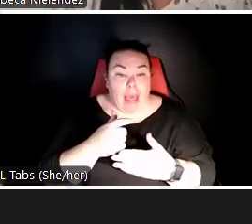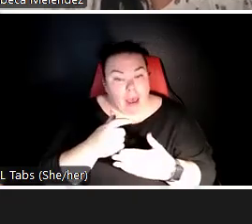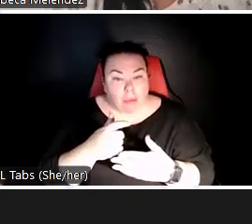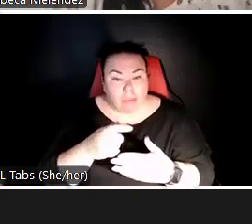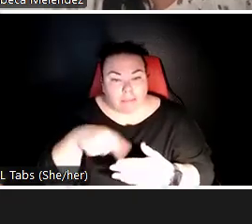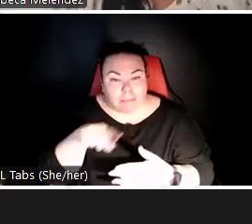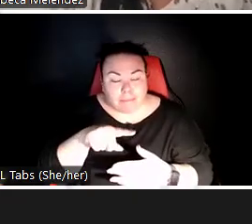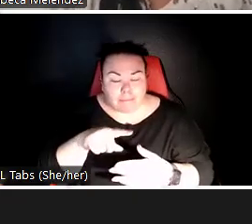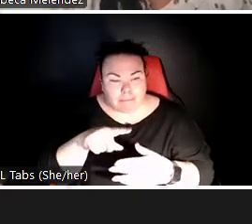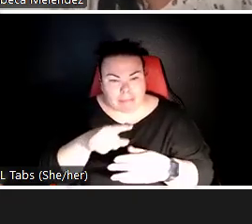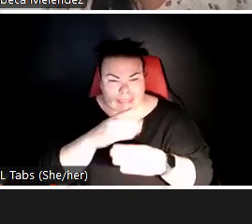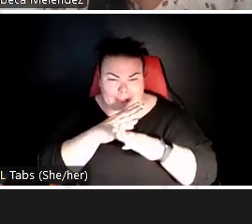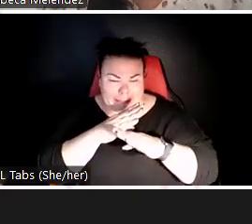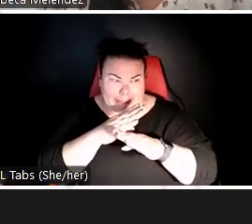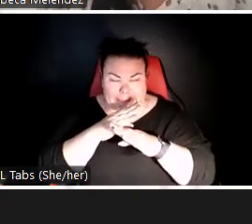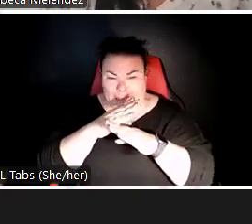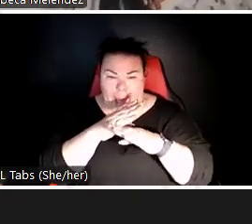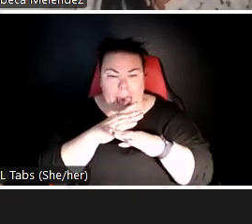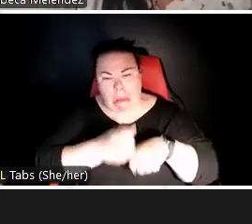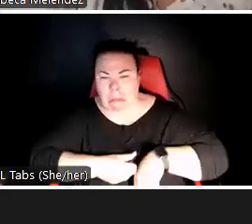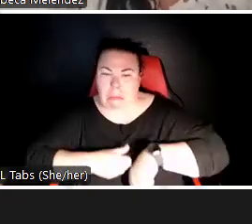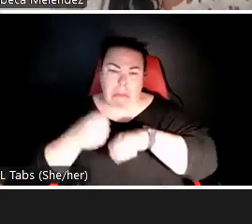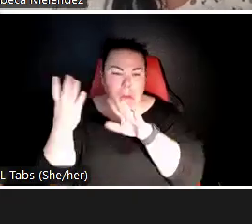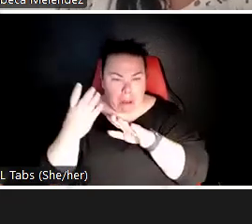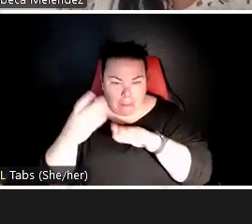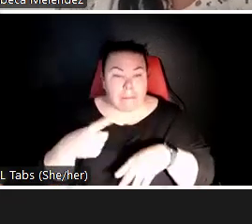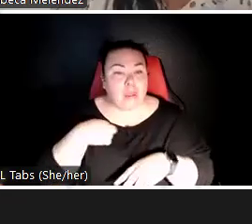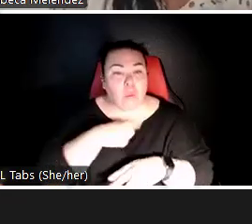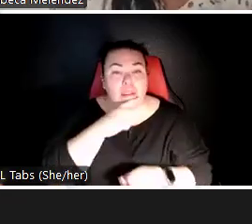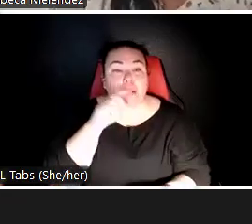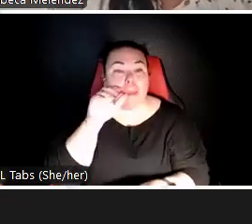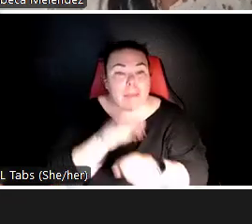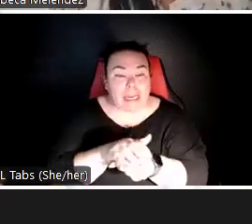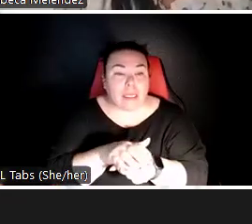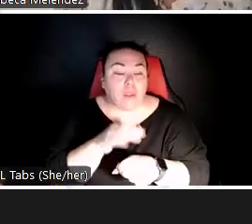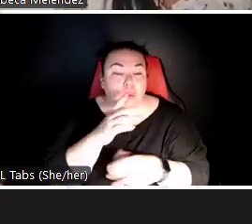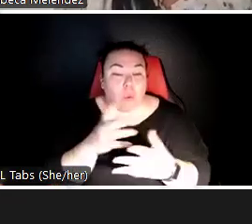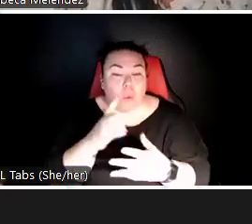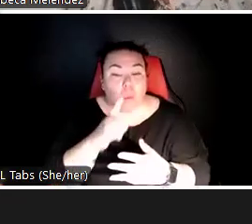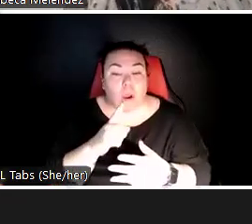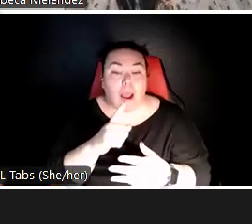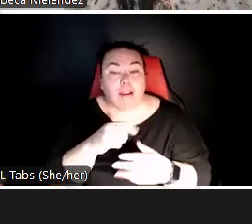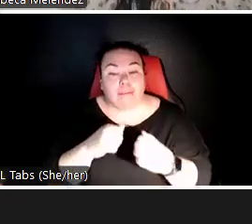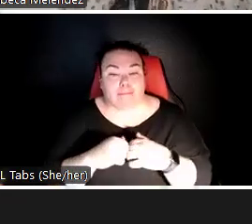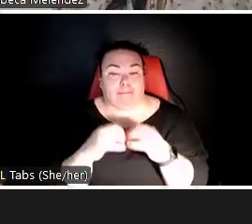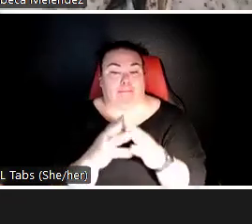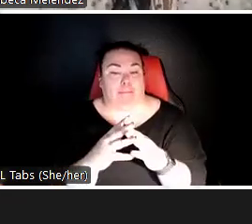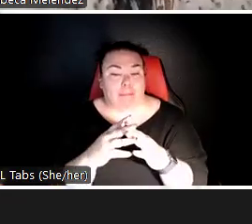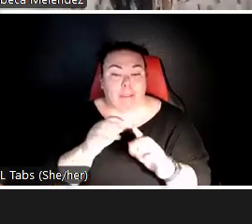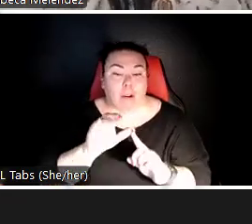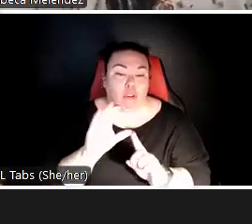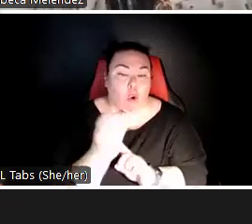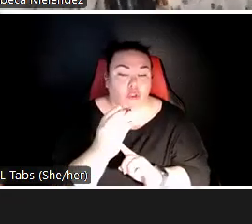grounded, centered, and interconnected. We are committed to creating culturally responsive programs that create violence-free